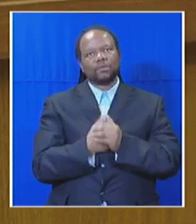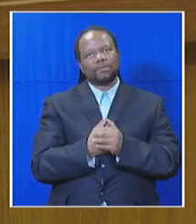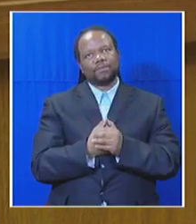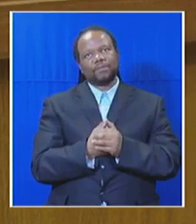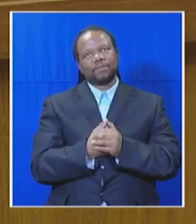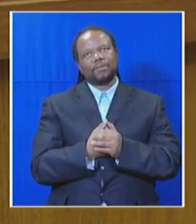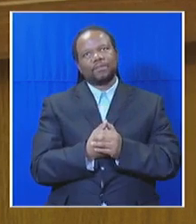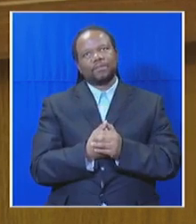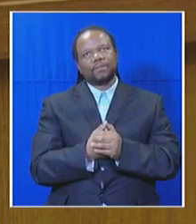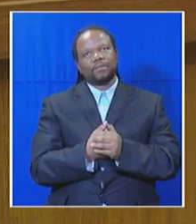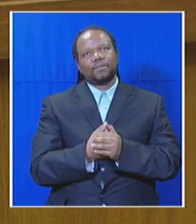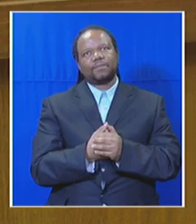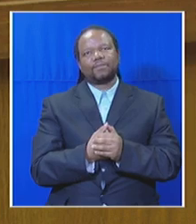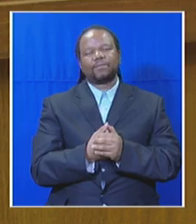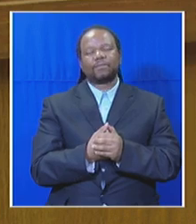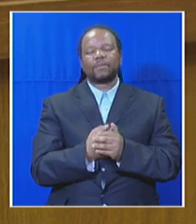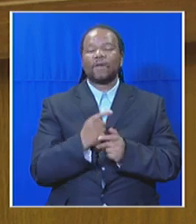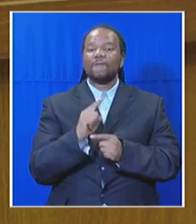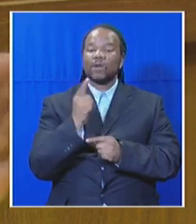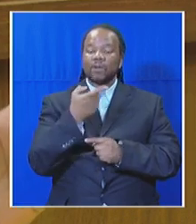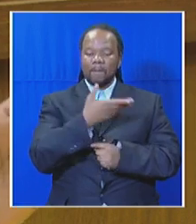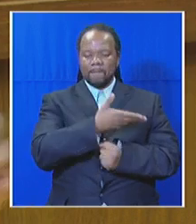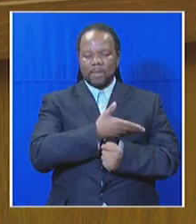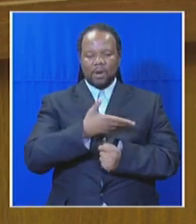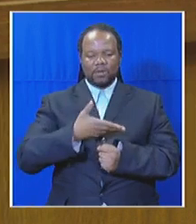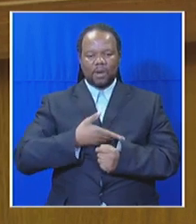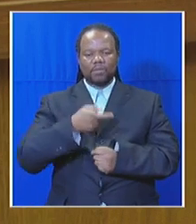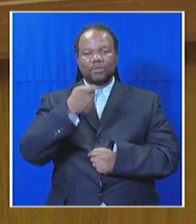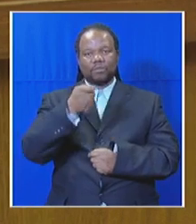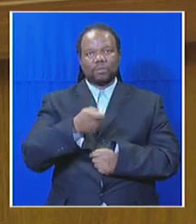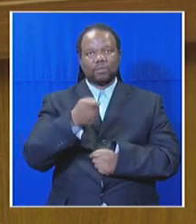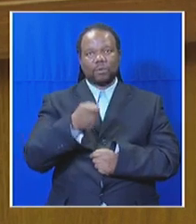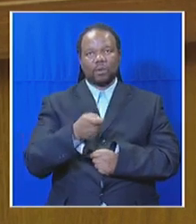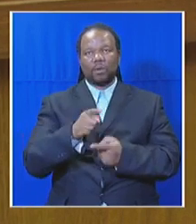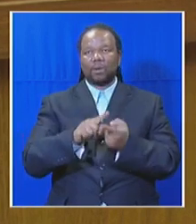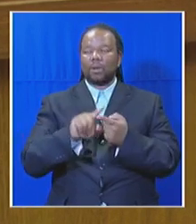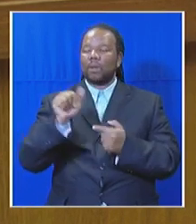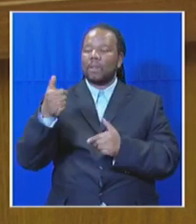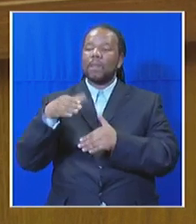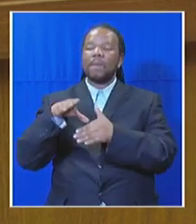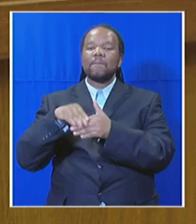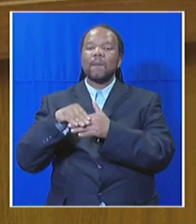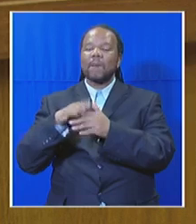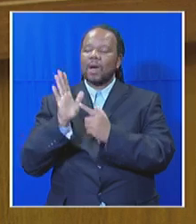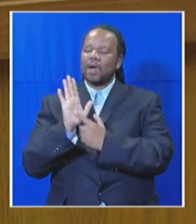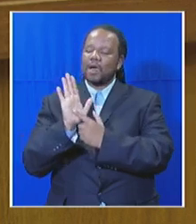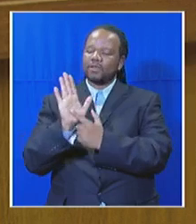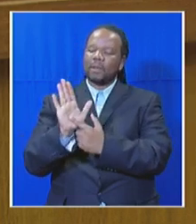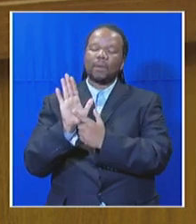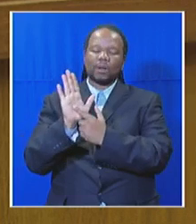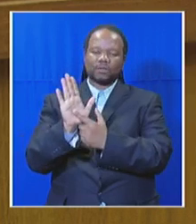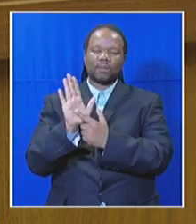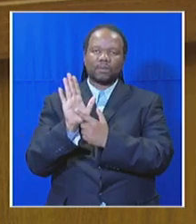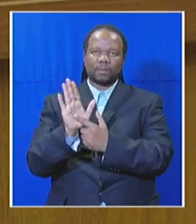Firstly, Madam Speaker, on the examples that the Honorable Member gave, and I wish